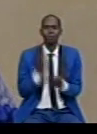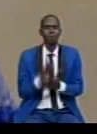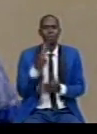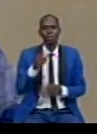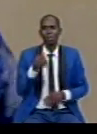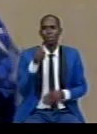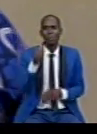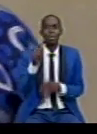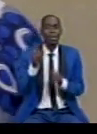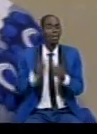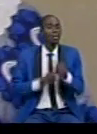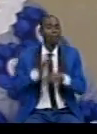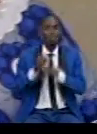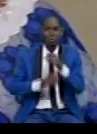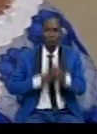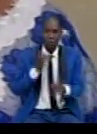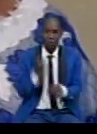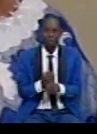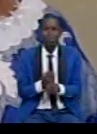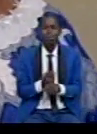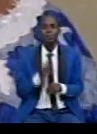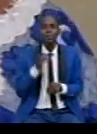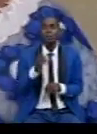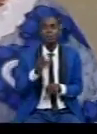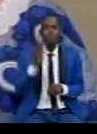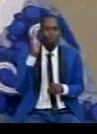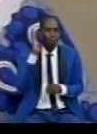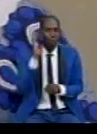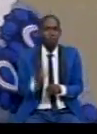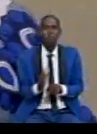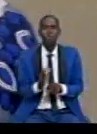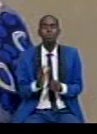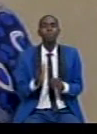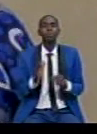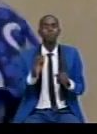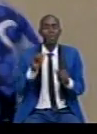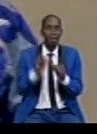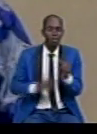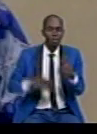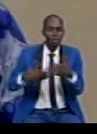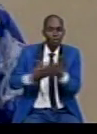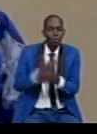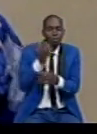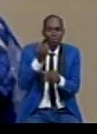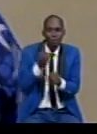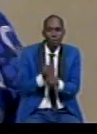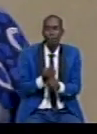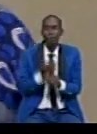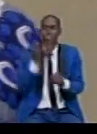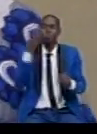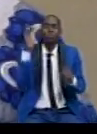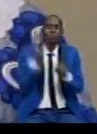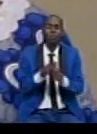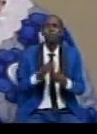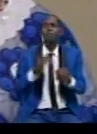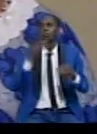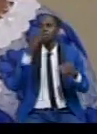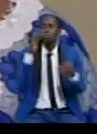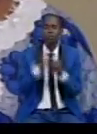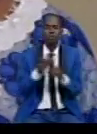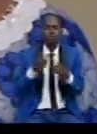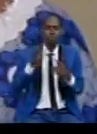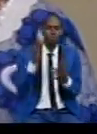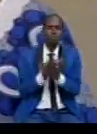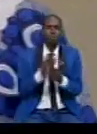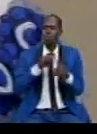Every year, I kept on doing from one New Year resolution to the other, to no avail. I